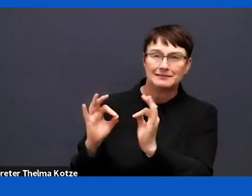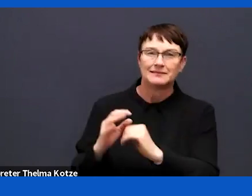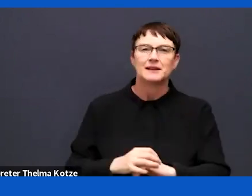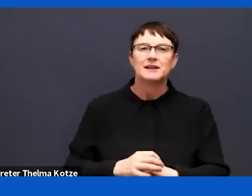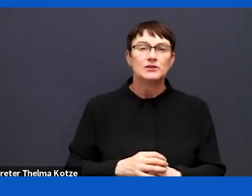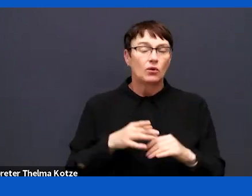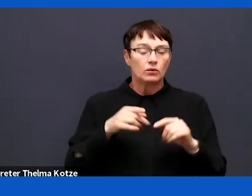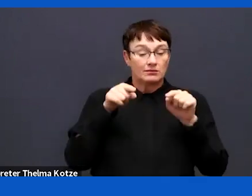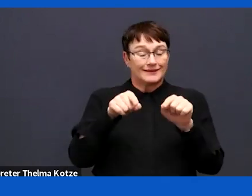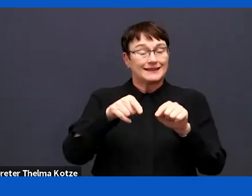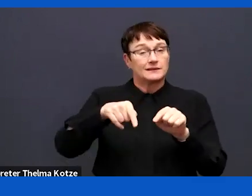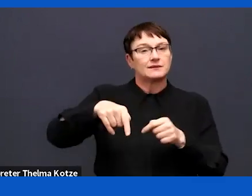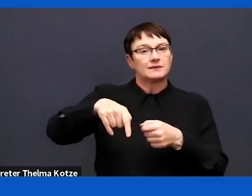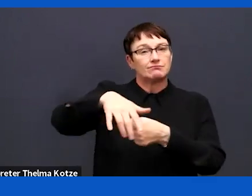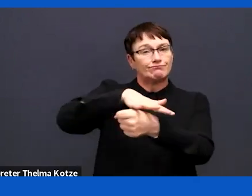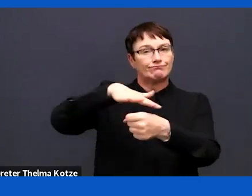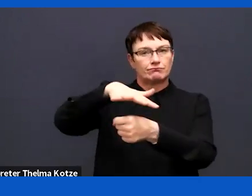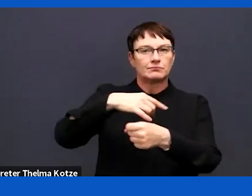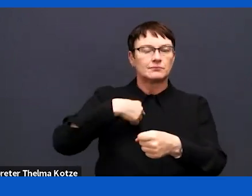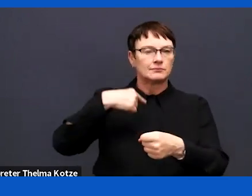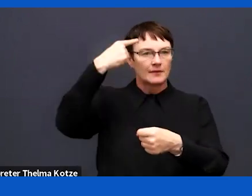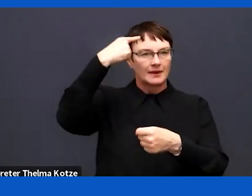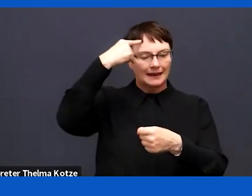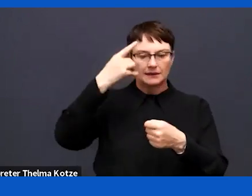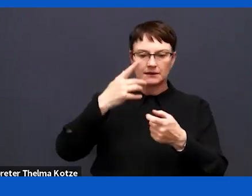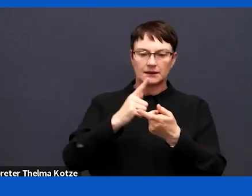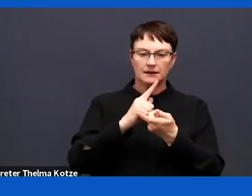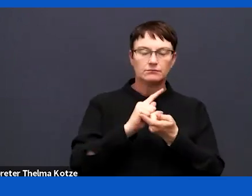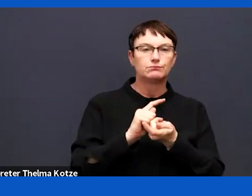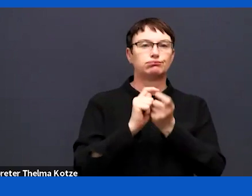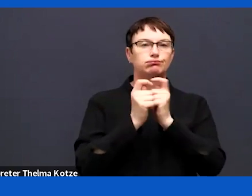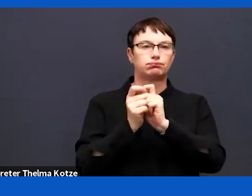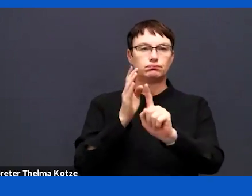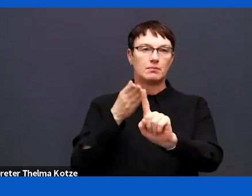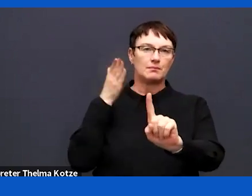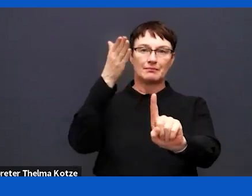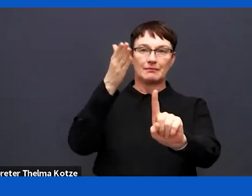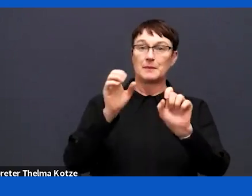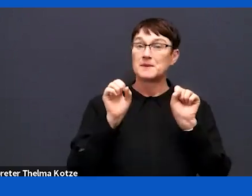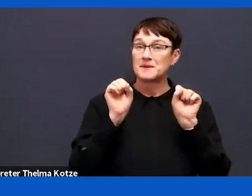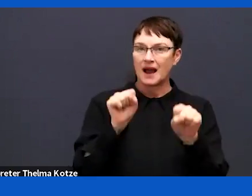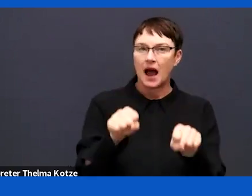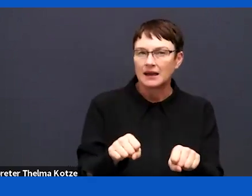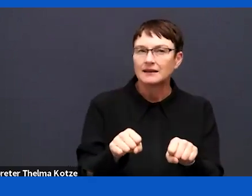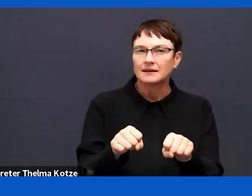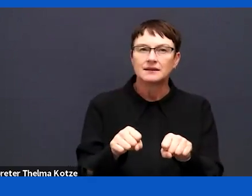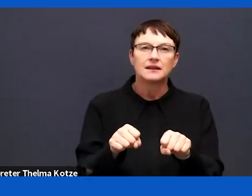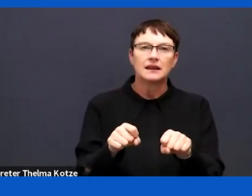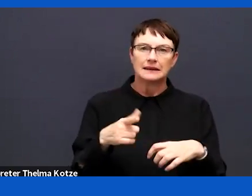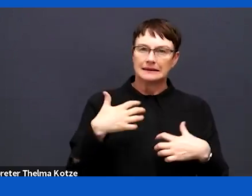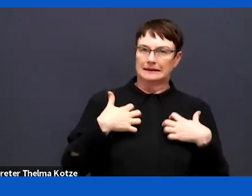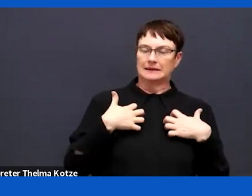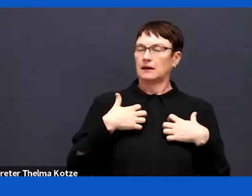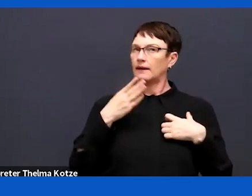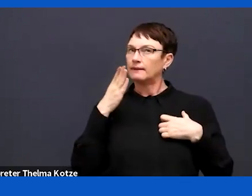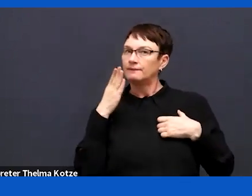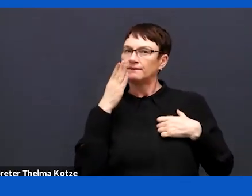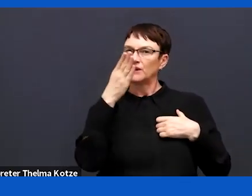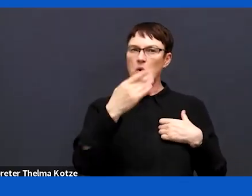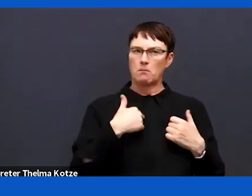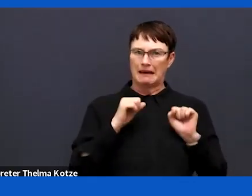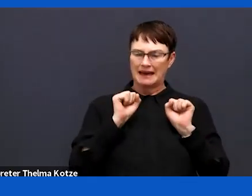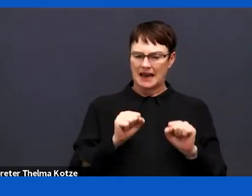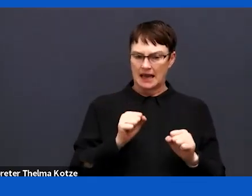of completely collapse the time required to, for example, build the automation that can